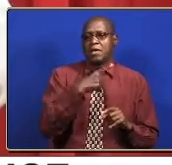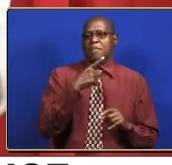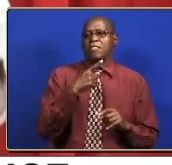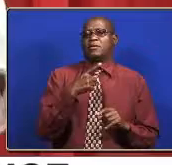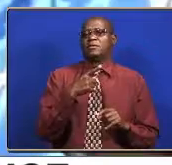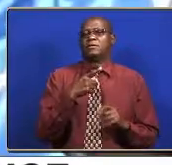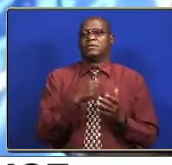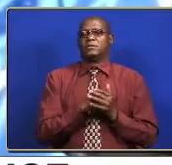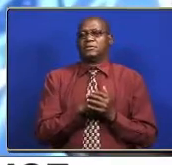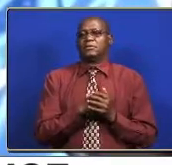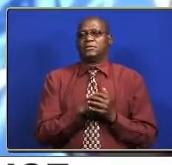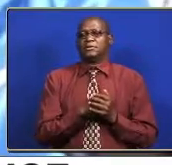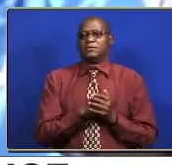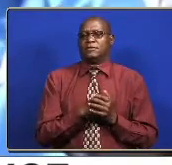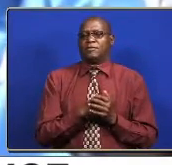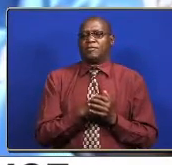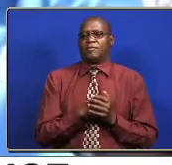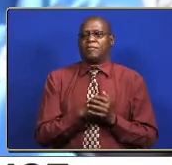Juzi,